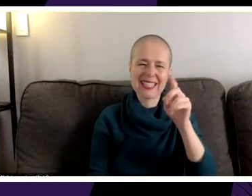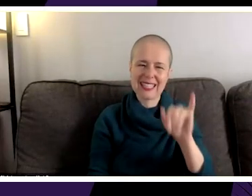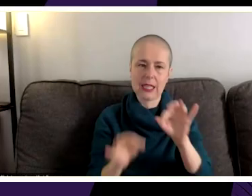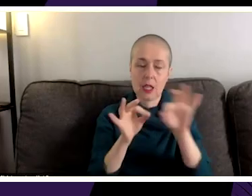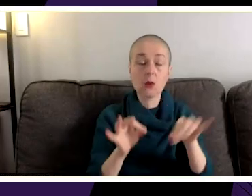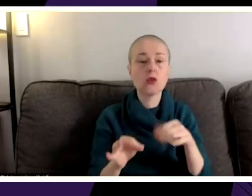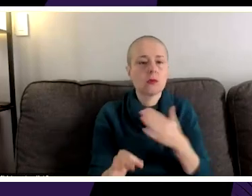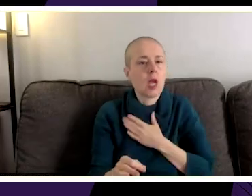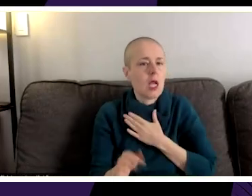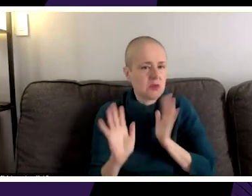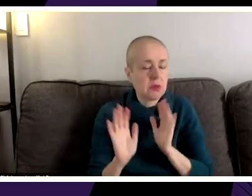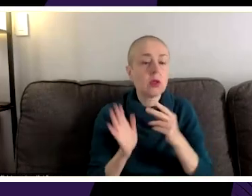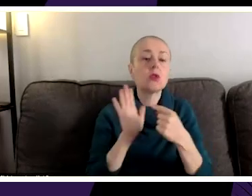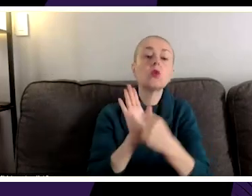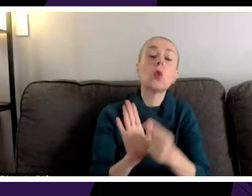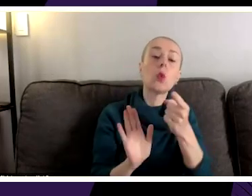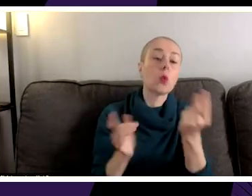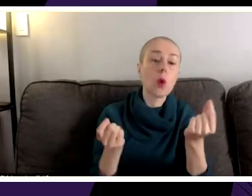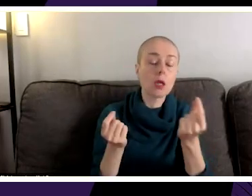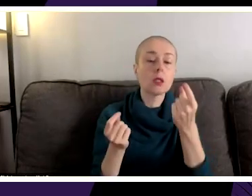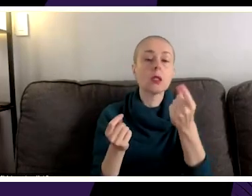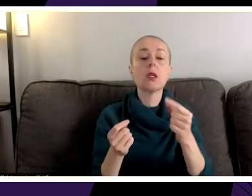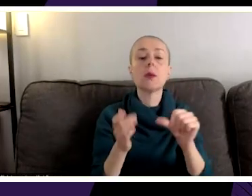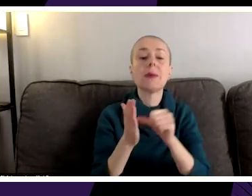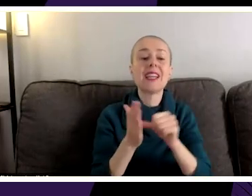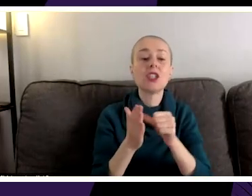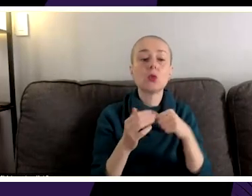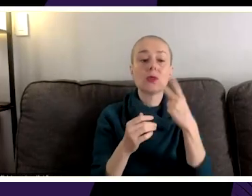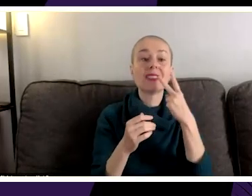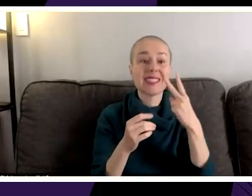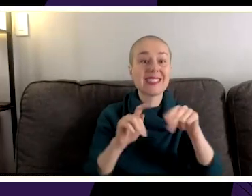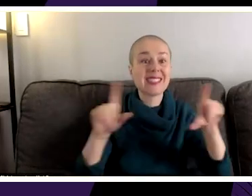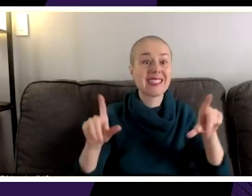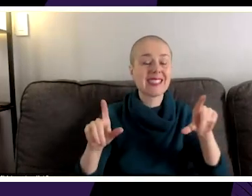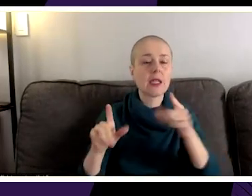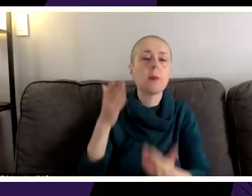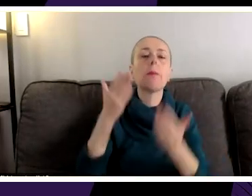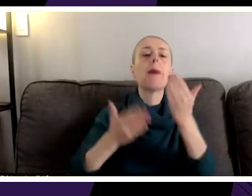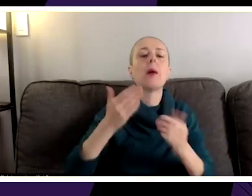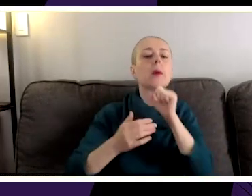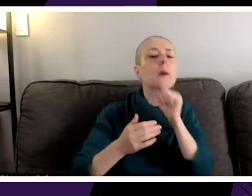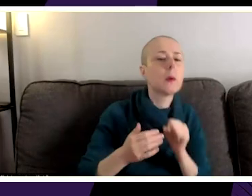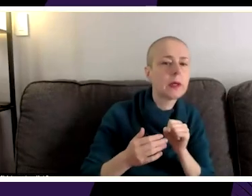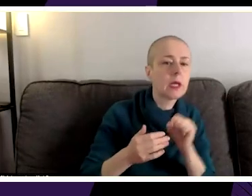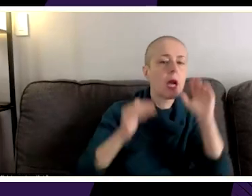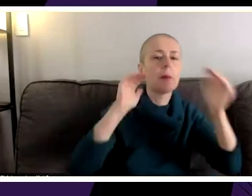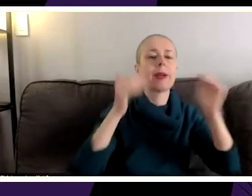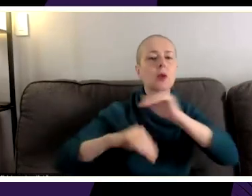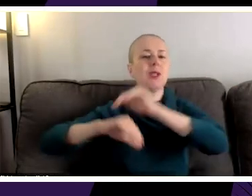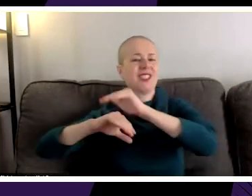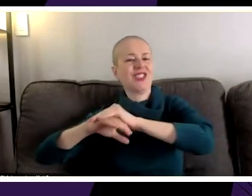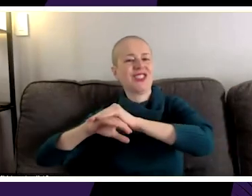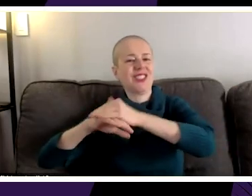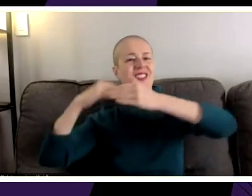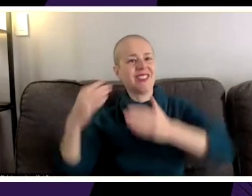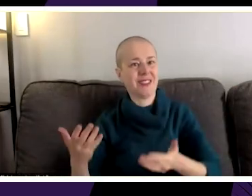which basically translates to that the page that you're seeing, it might be outdated compared to its English version. So